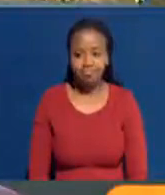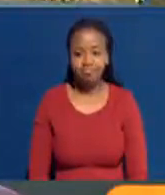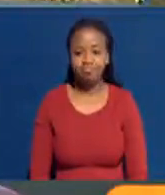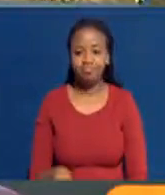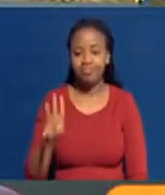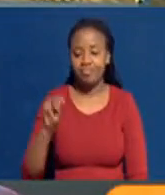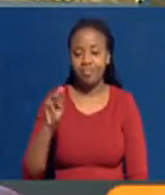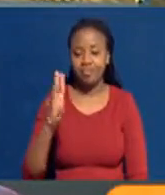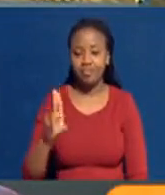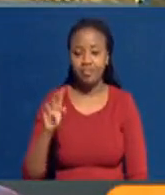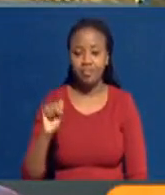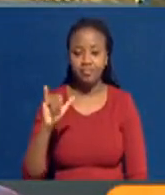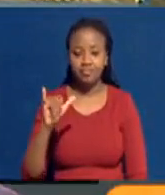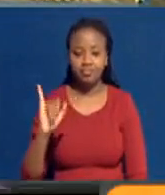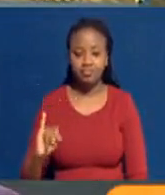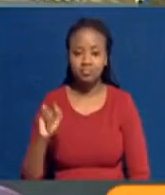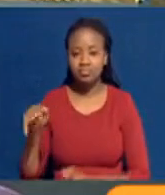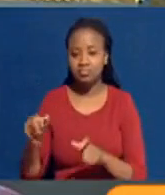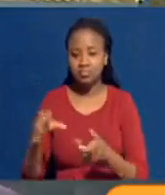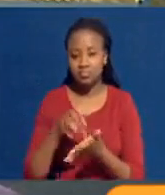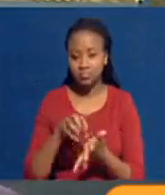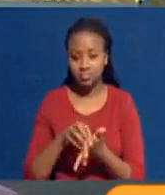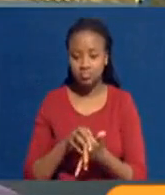And Musyi FM fans, one of